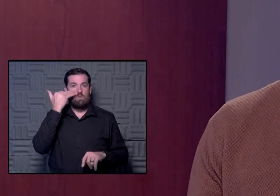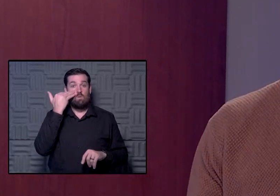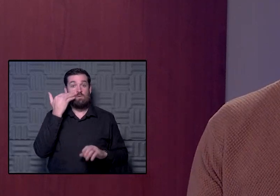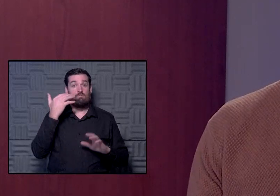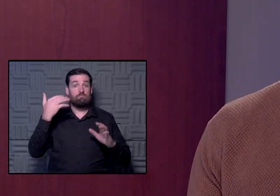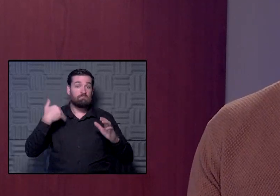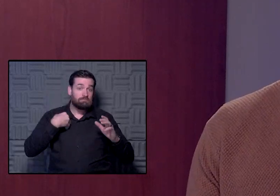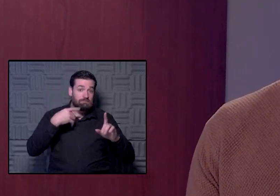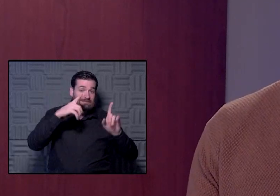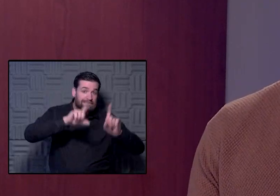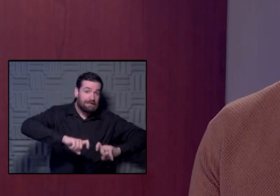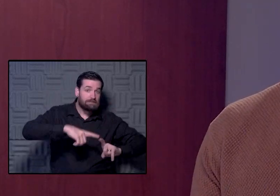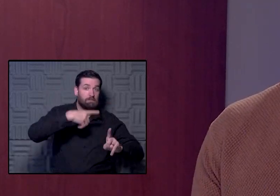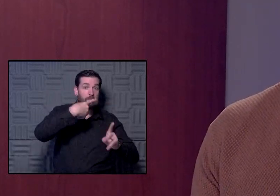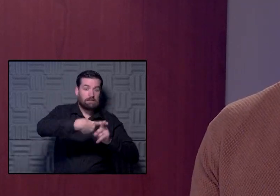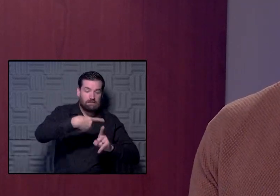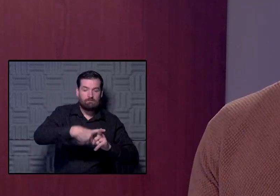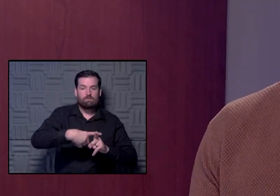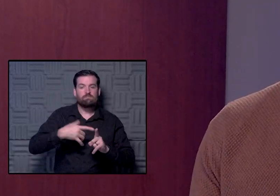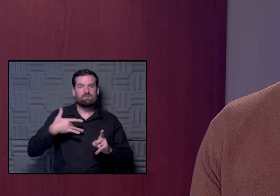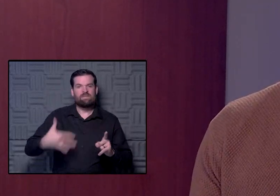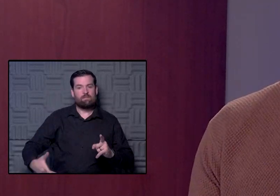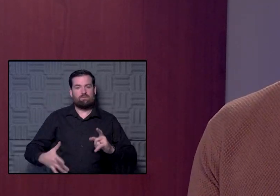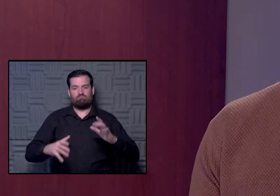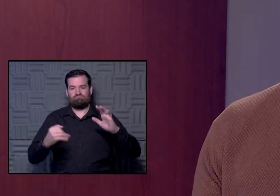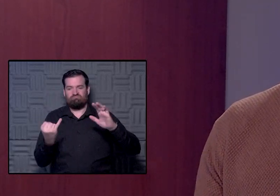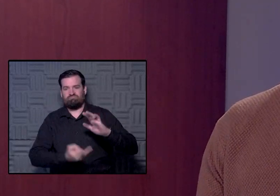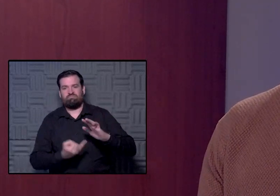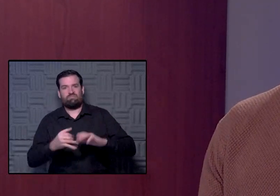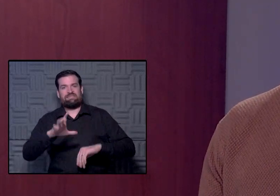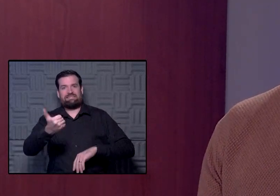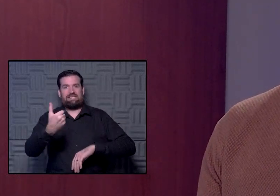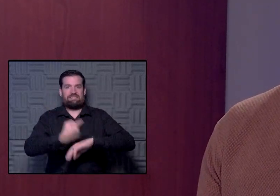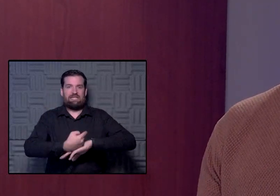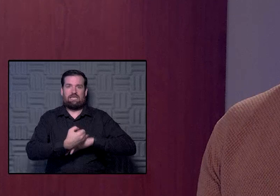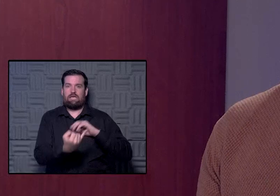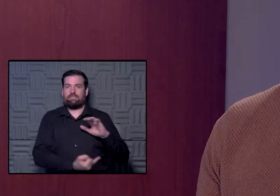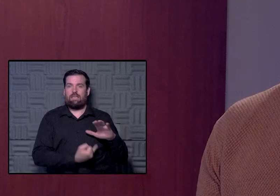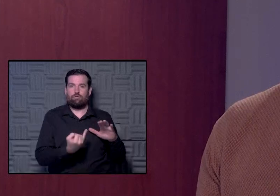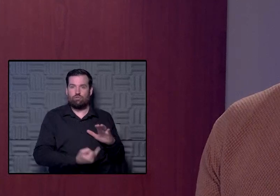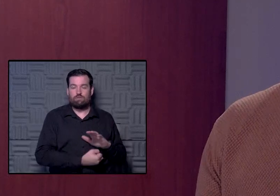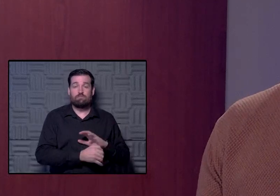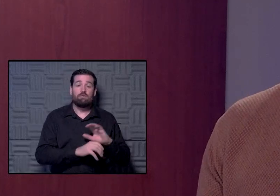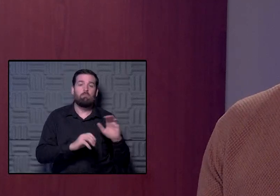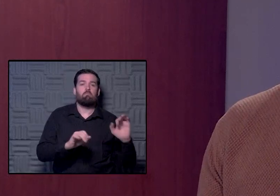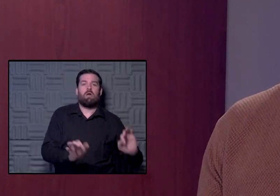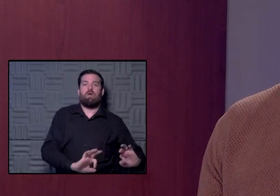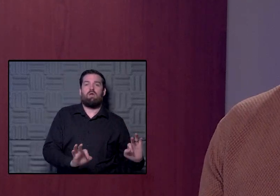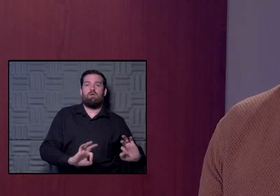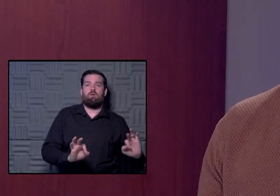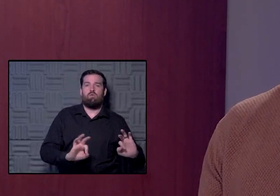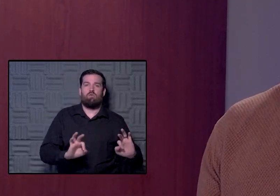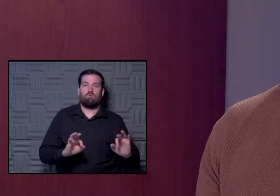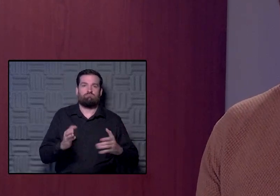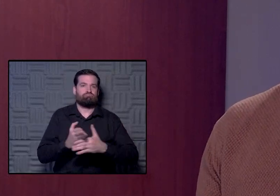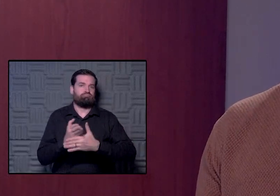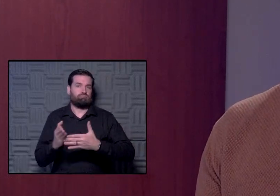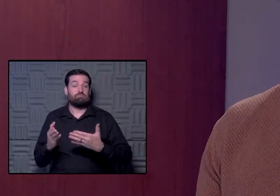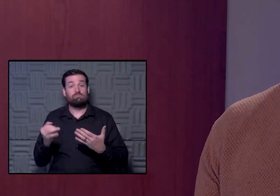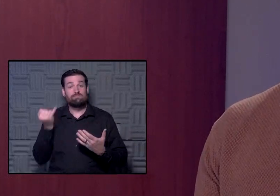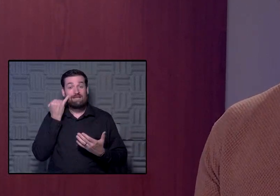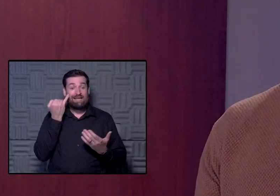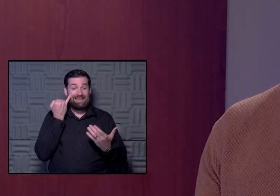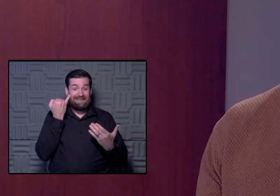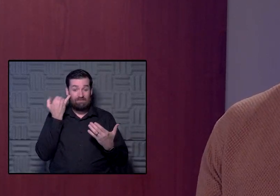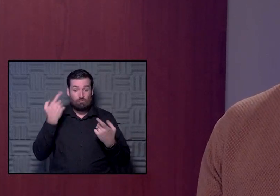have a positive test, a good rule of thumb is that 10-day isolation that we apply to anyone who have mild to moderate illness. Now, if you become symptomatic